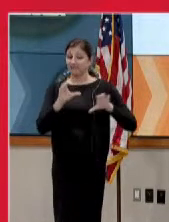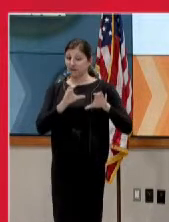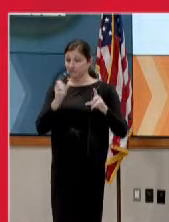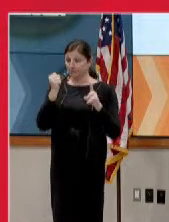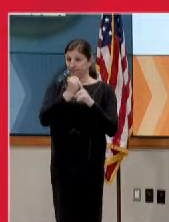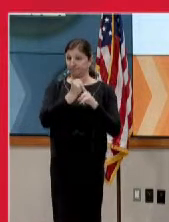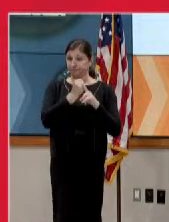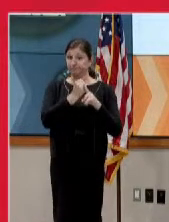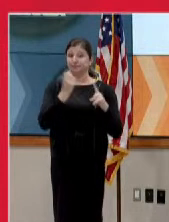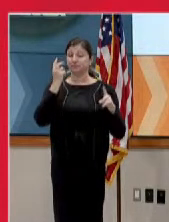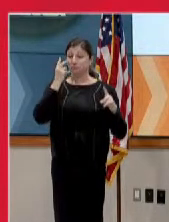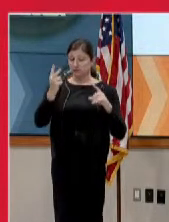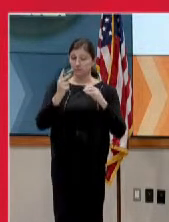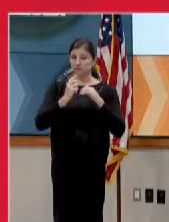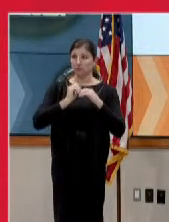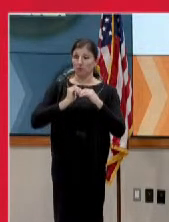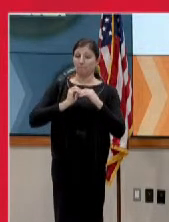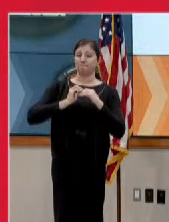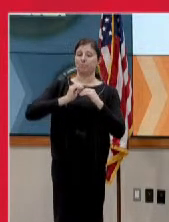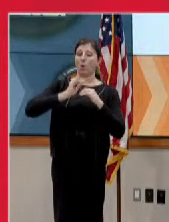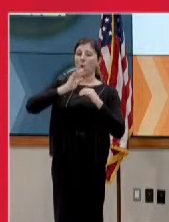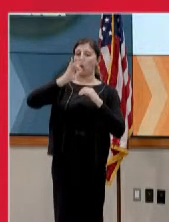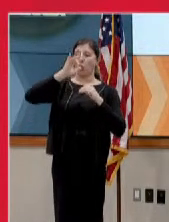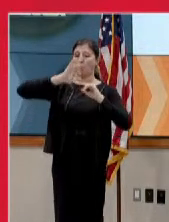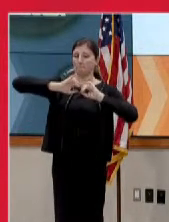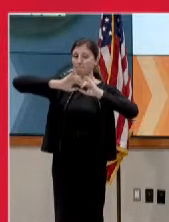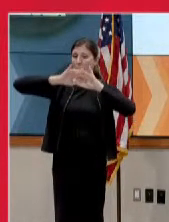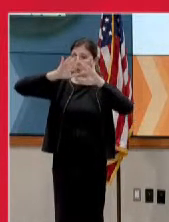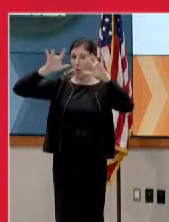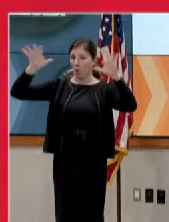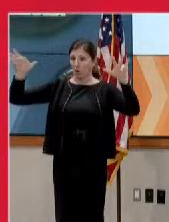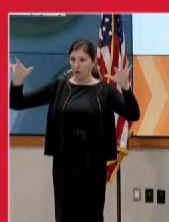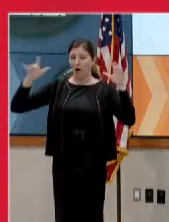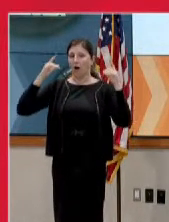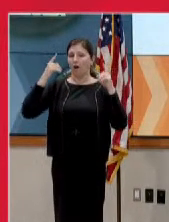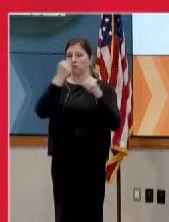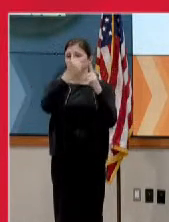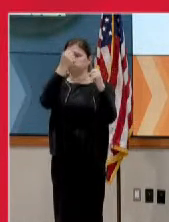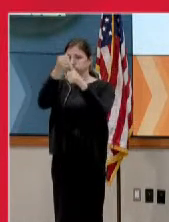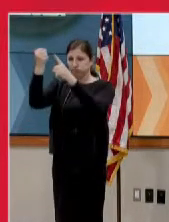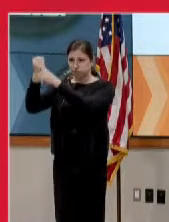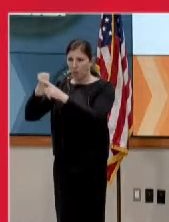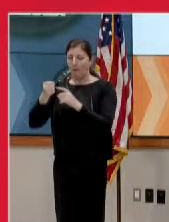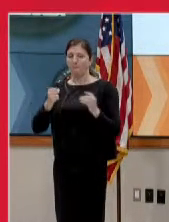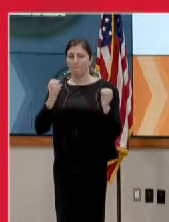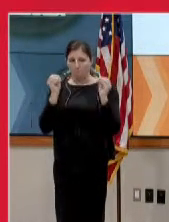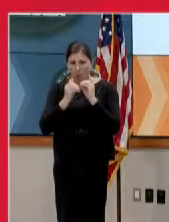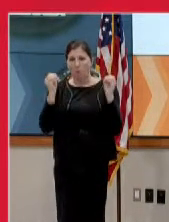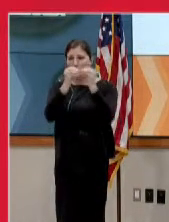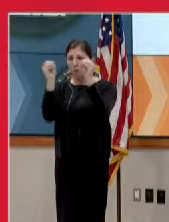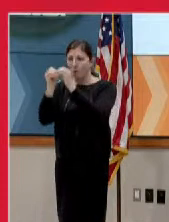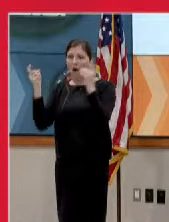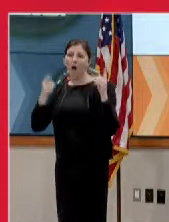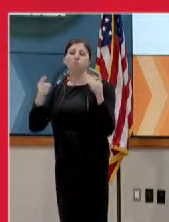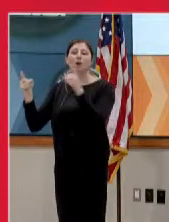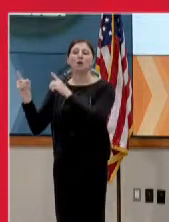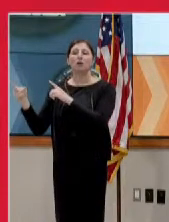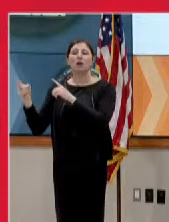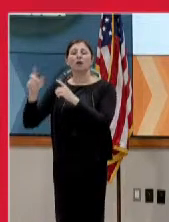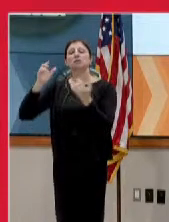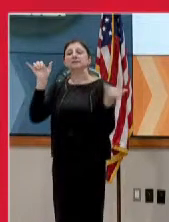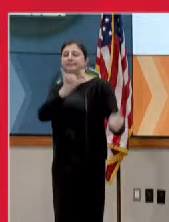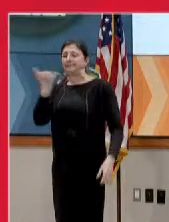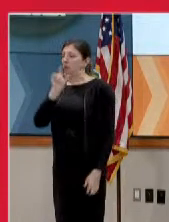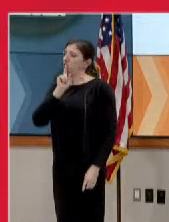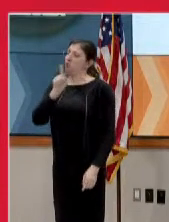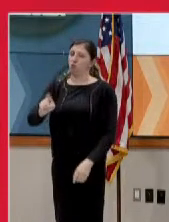to start to see an increase in transmission and or you start to see increased cases or what's happening in the hospital system. The reverse is also